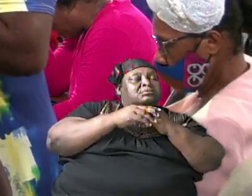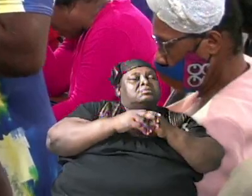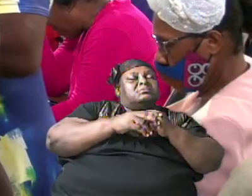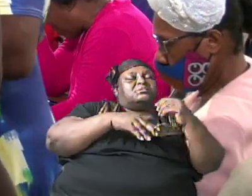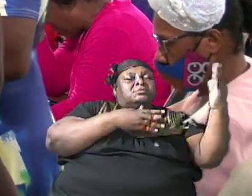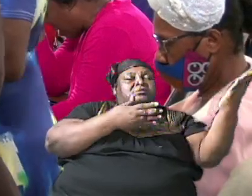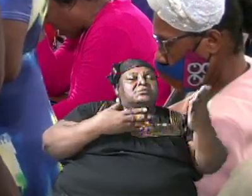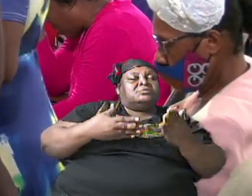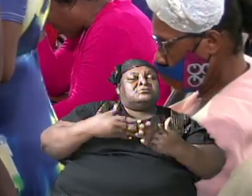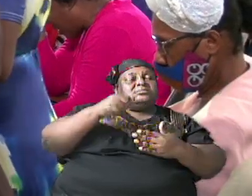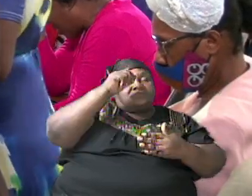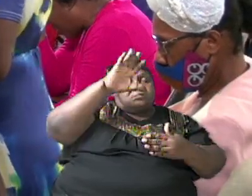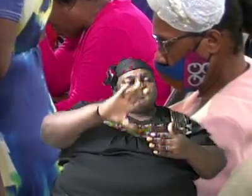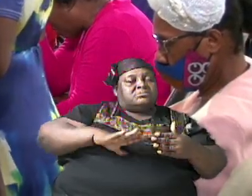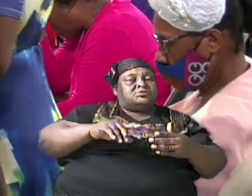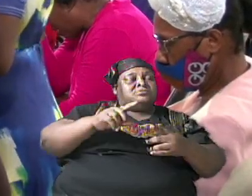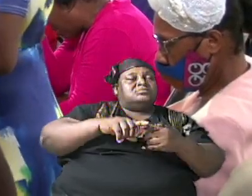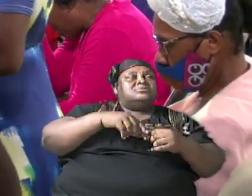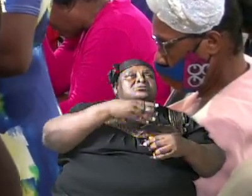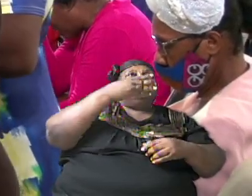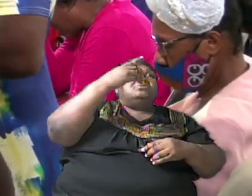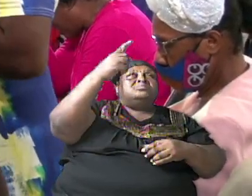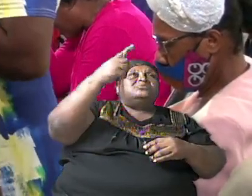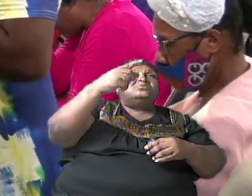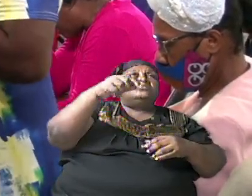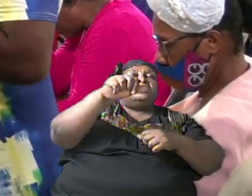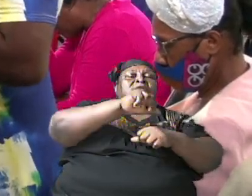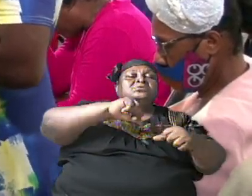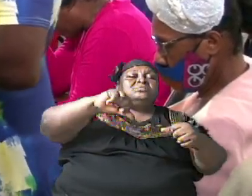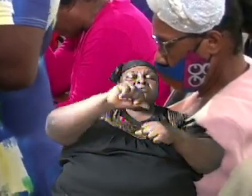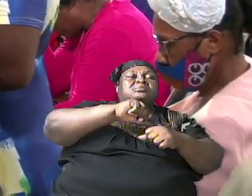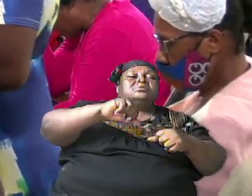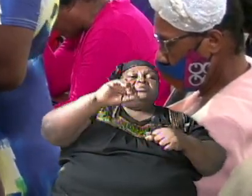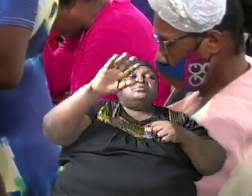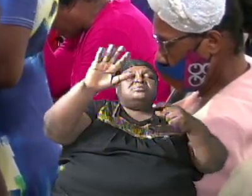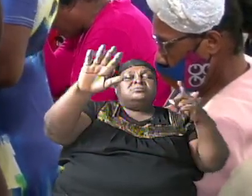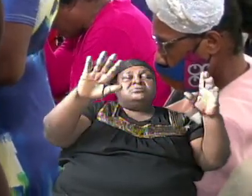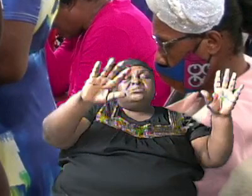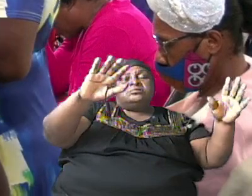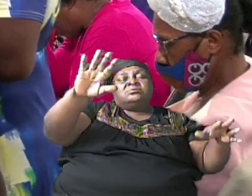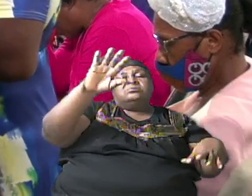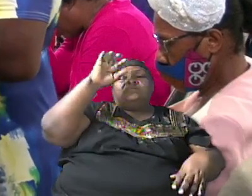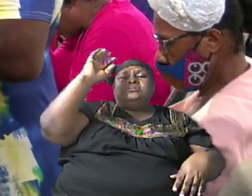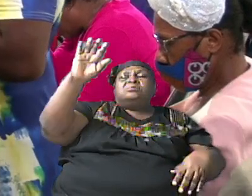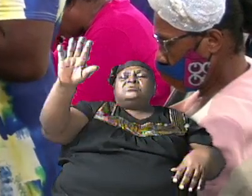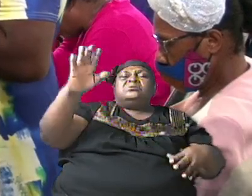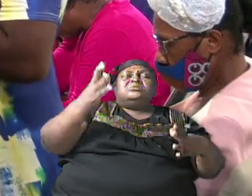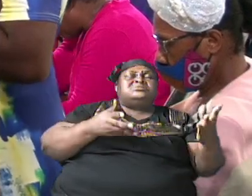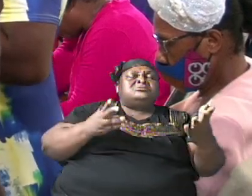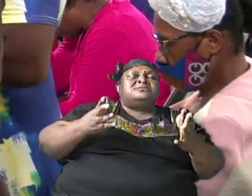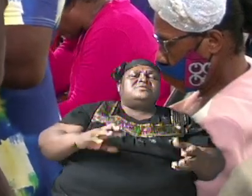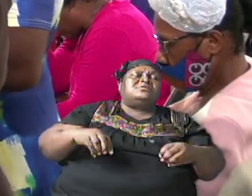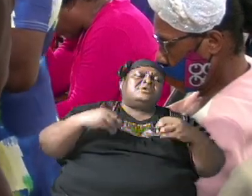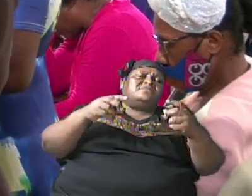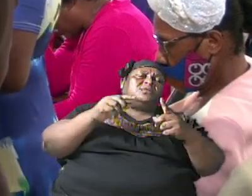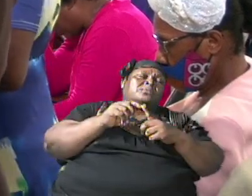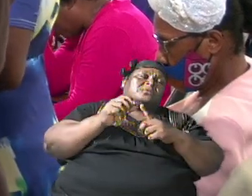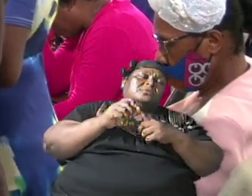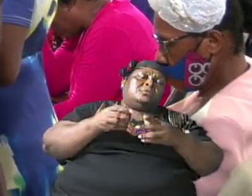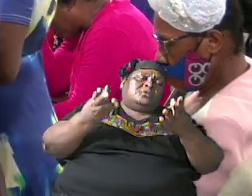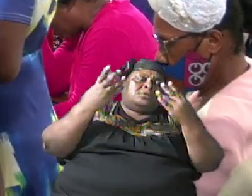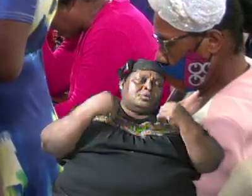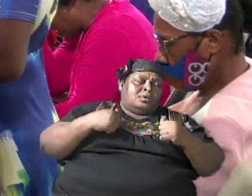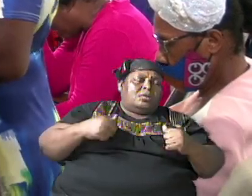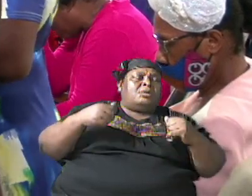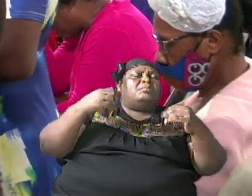draw them to you. Lord God, anoint your servant. Give him a word, Lord Jesus, God. We come against a spirit